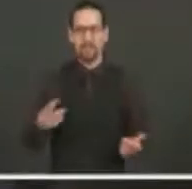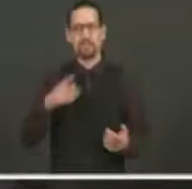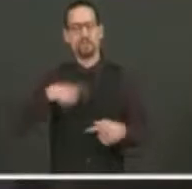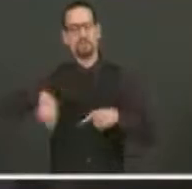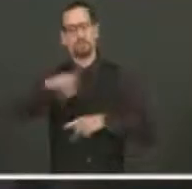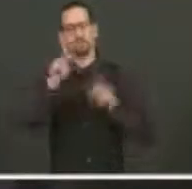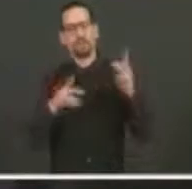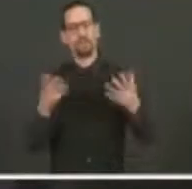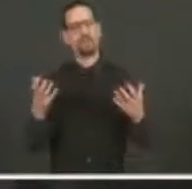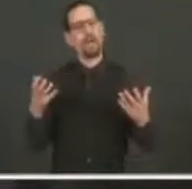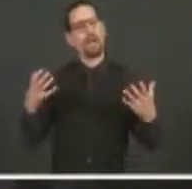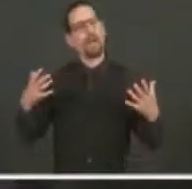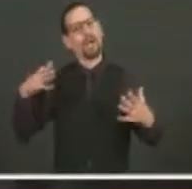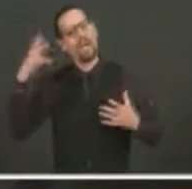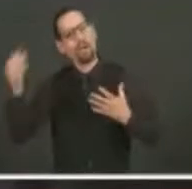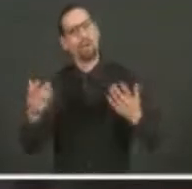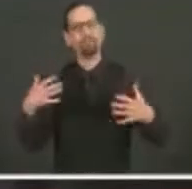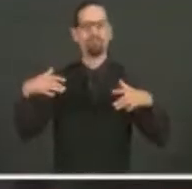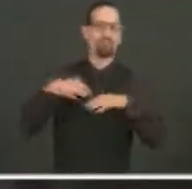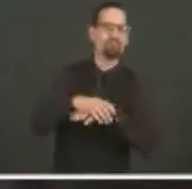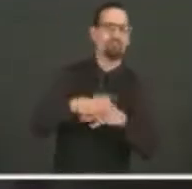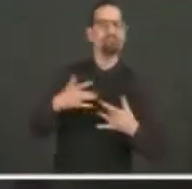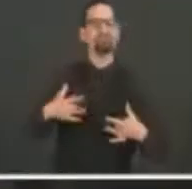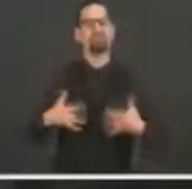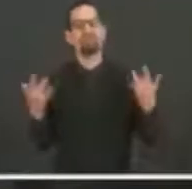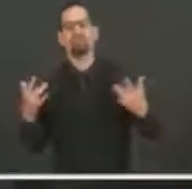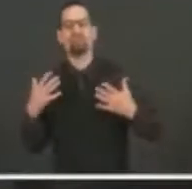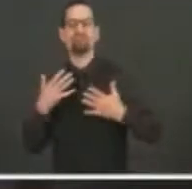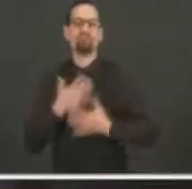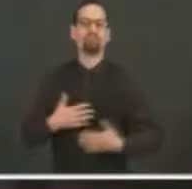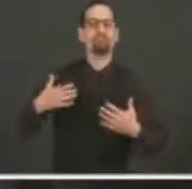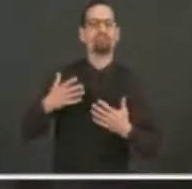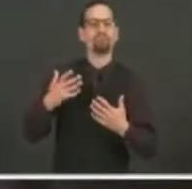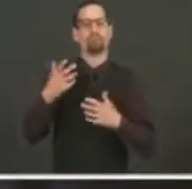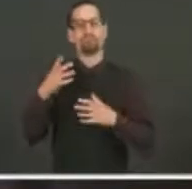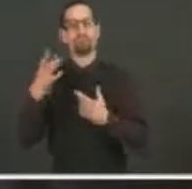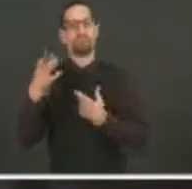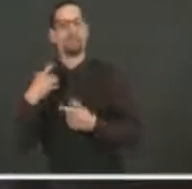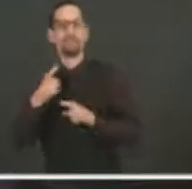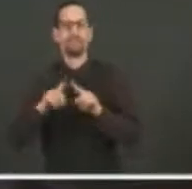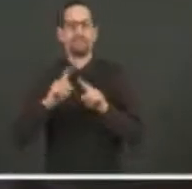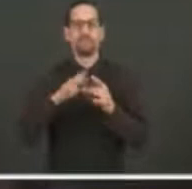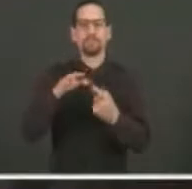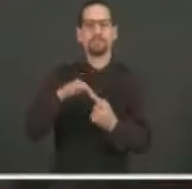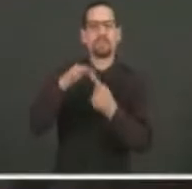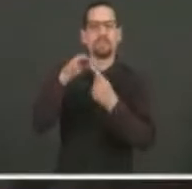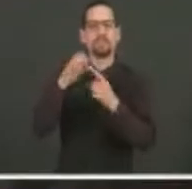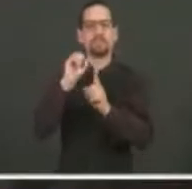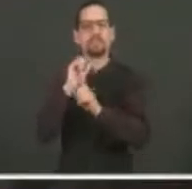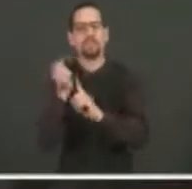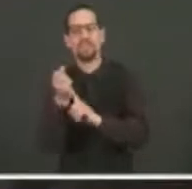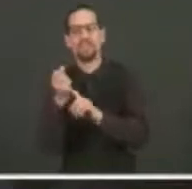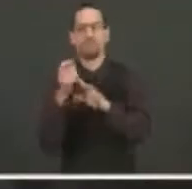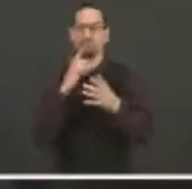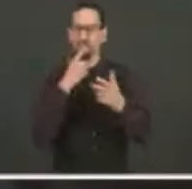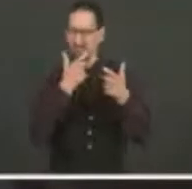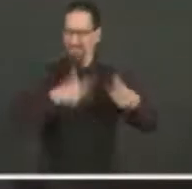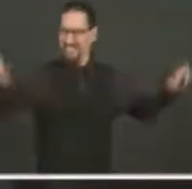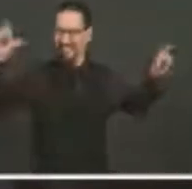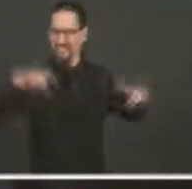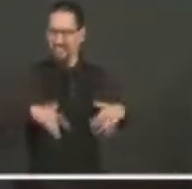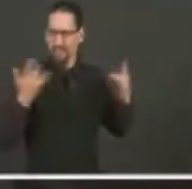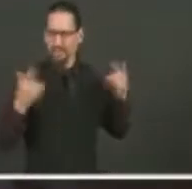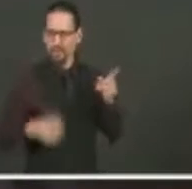such, and there might be unusual circumstances where there might be a couple of bigger events outdoors, 250 people. And so in